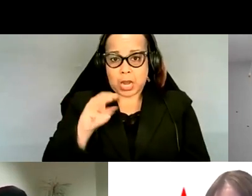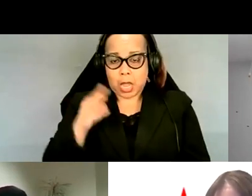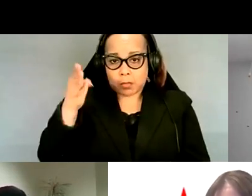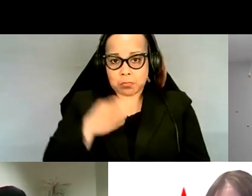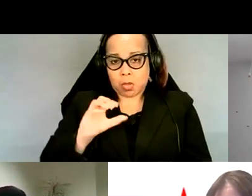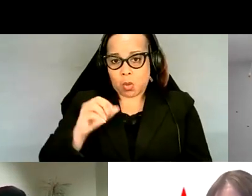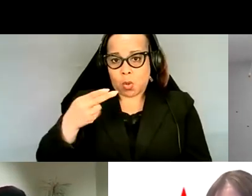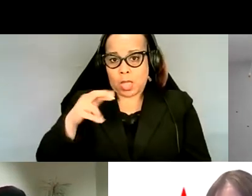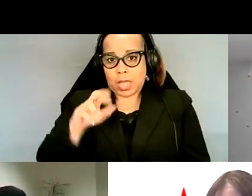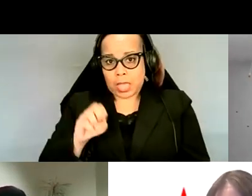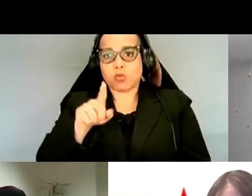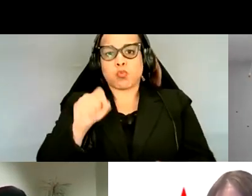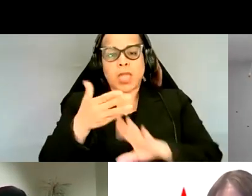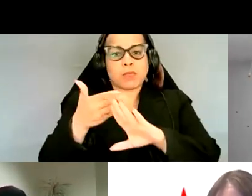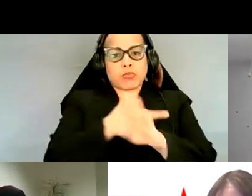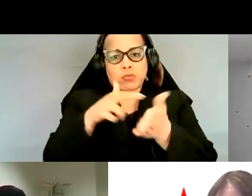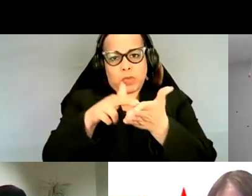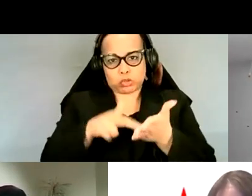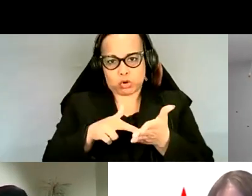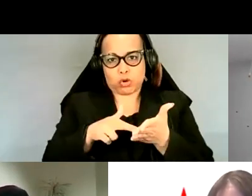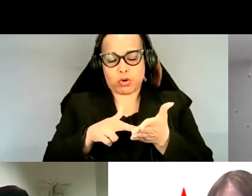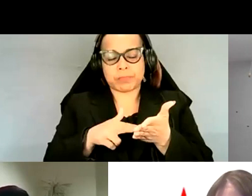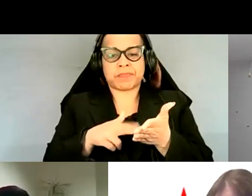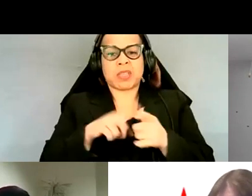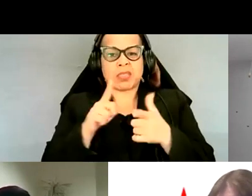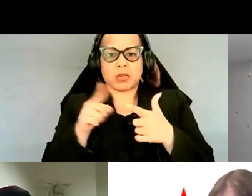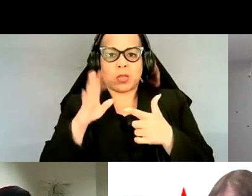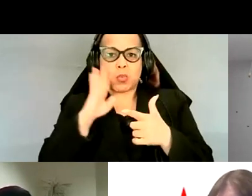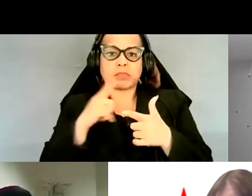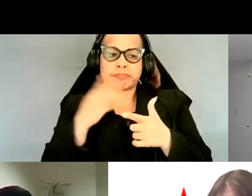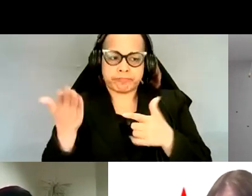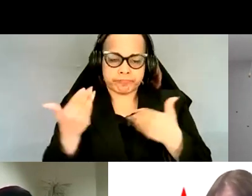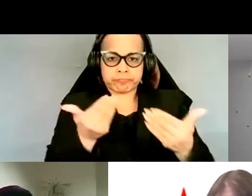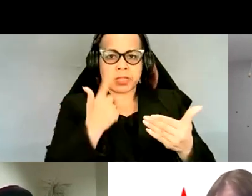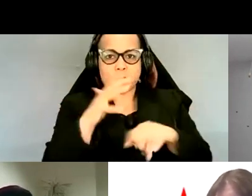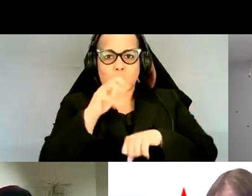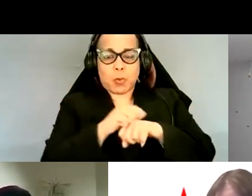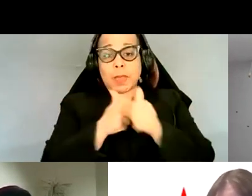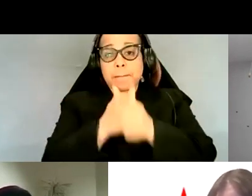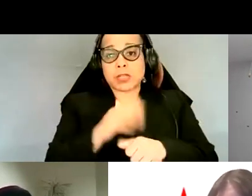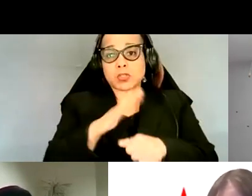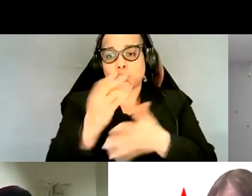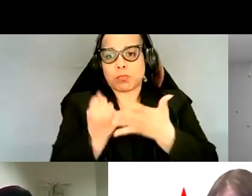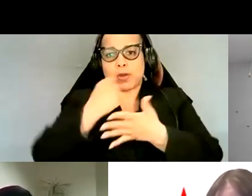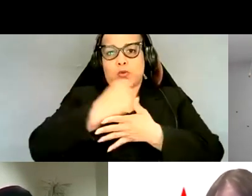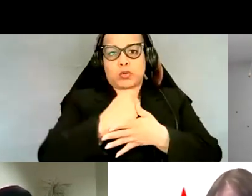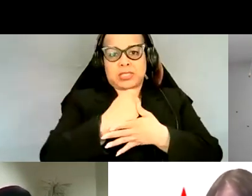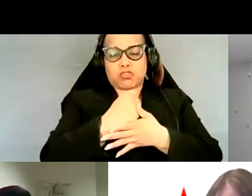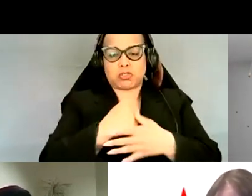prism.com/O'Hare, you can pre-register and you'll be invited in for an appointment based on your prioritization.